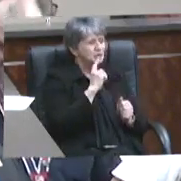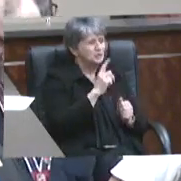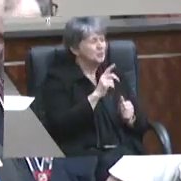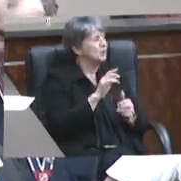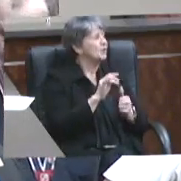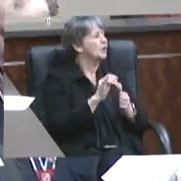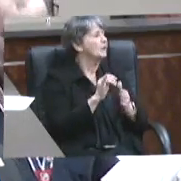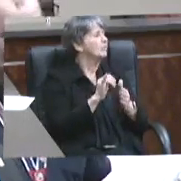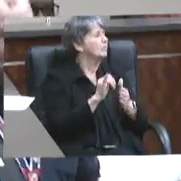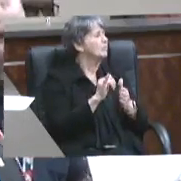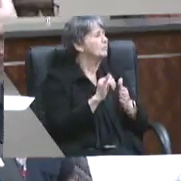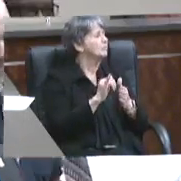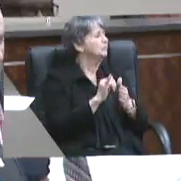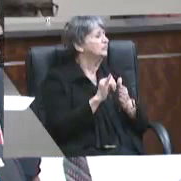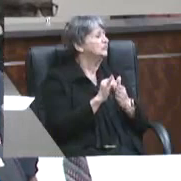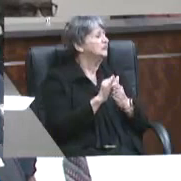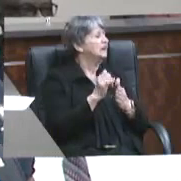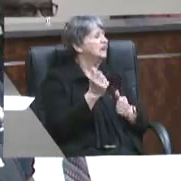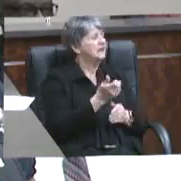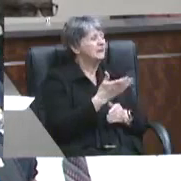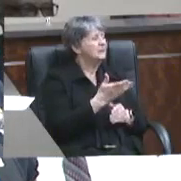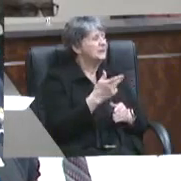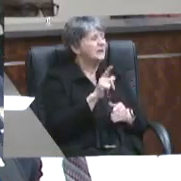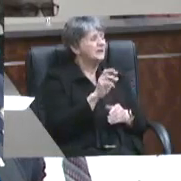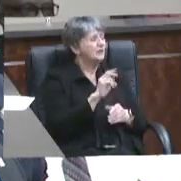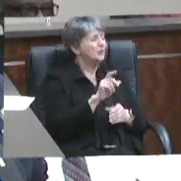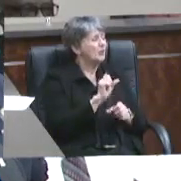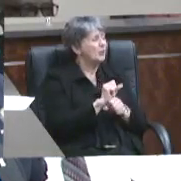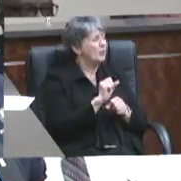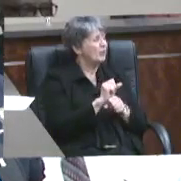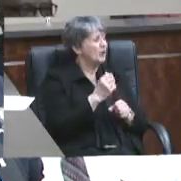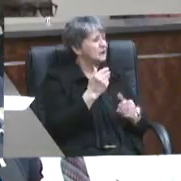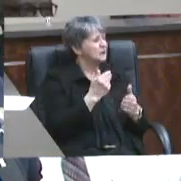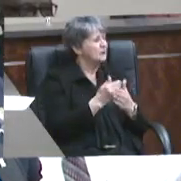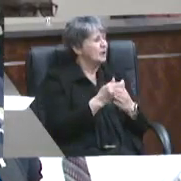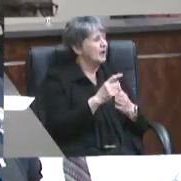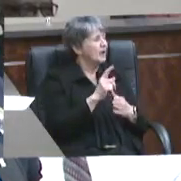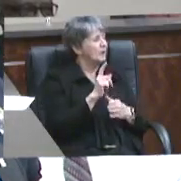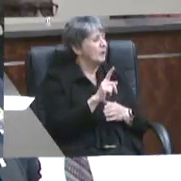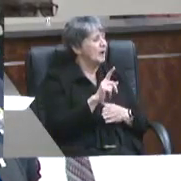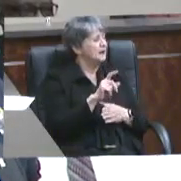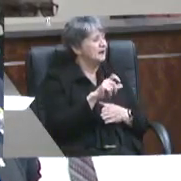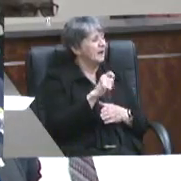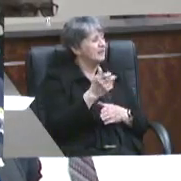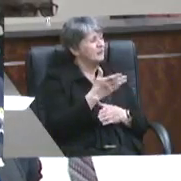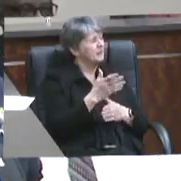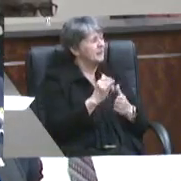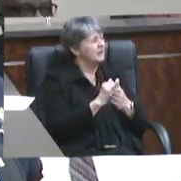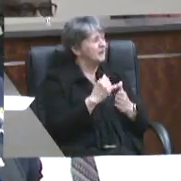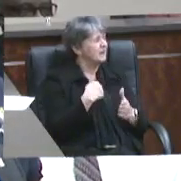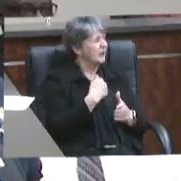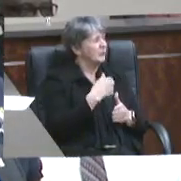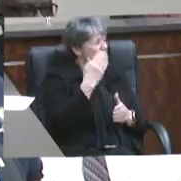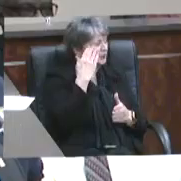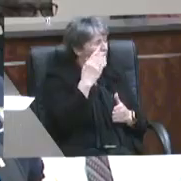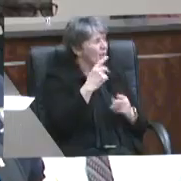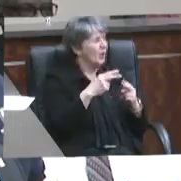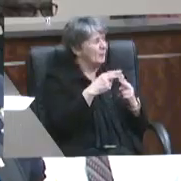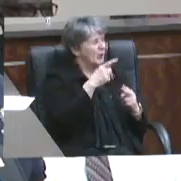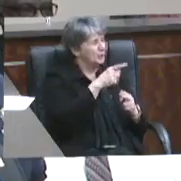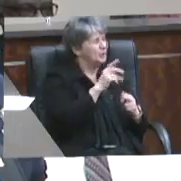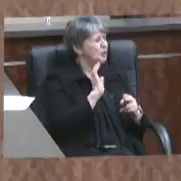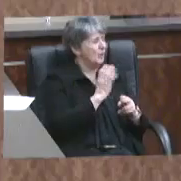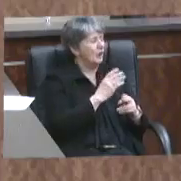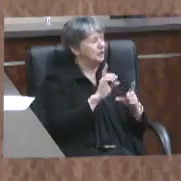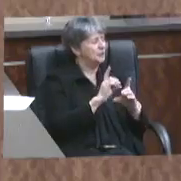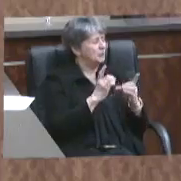citizens of Laurel works well. And we continue to, and one other thing that we note about you with our department is you not only just come to